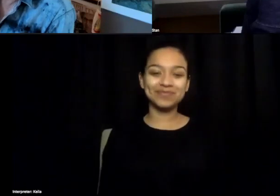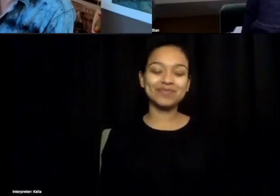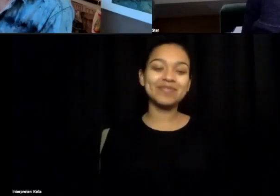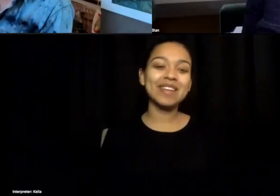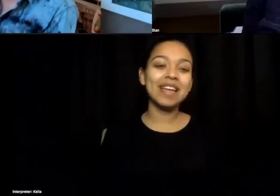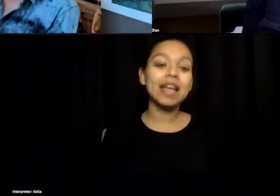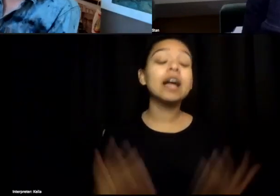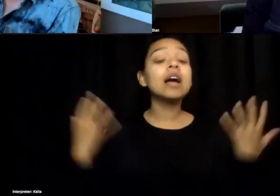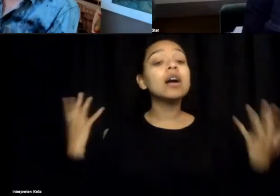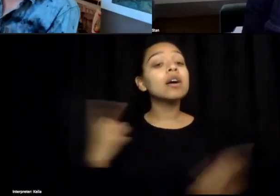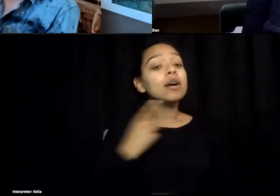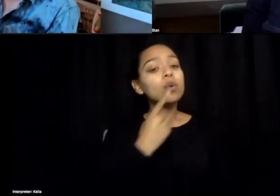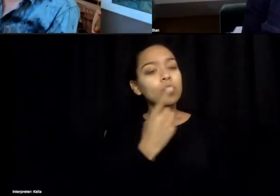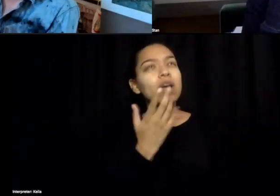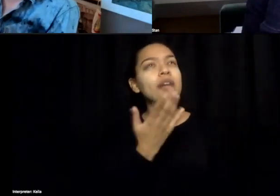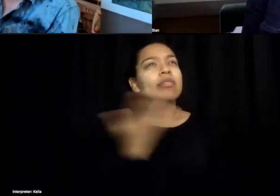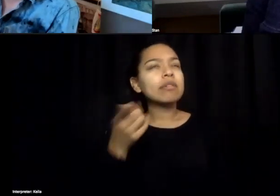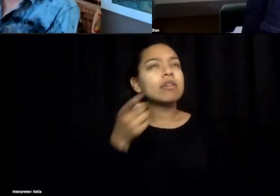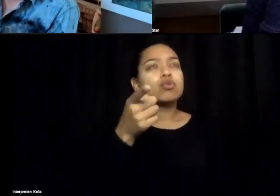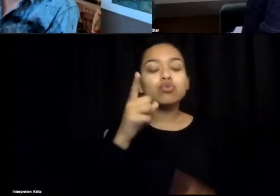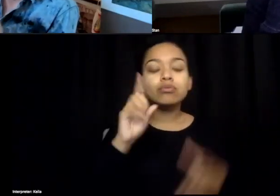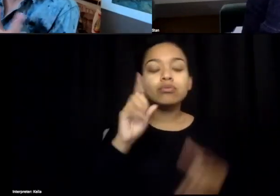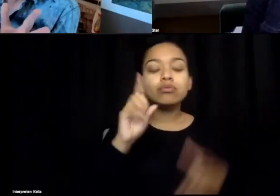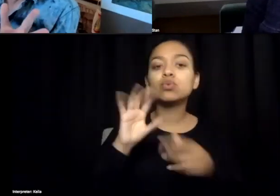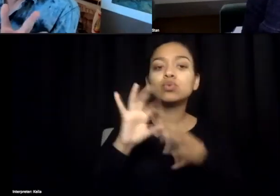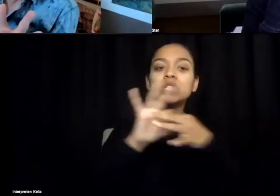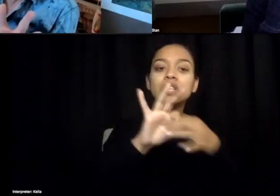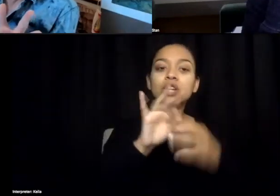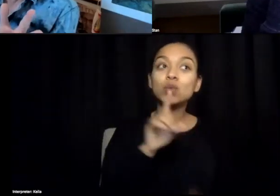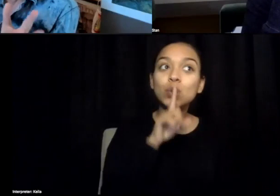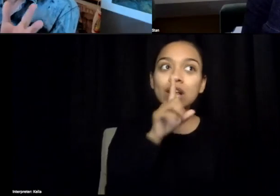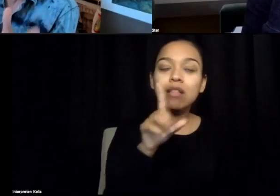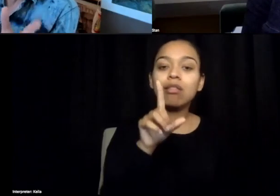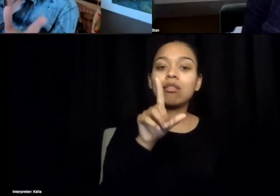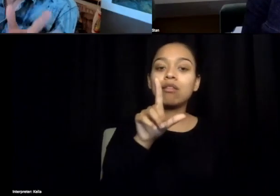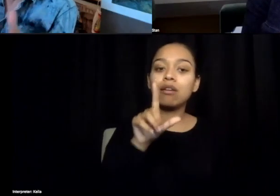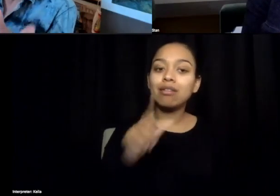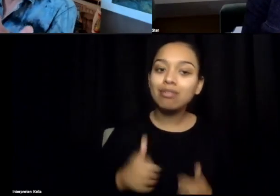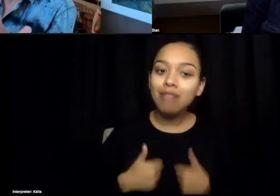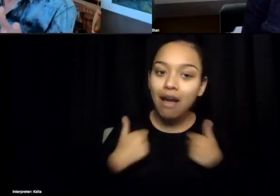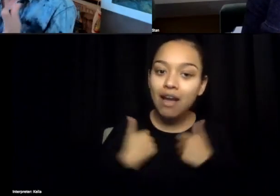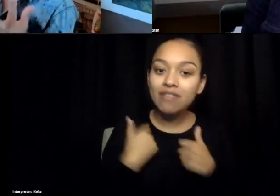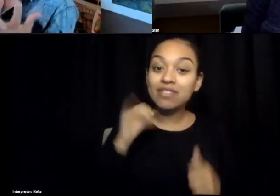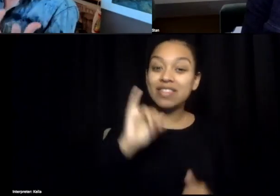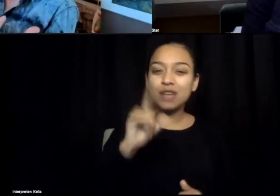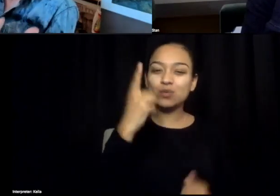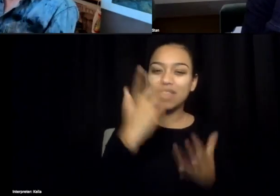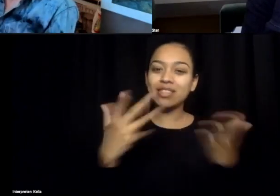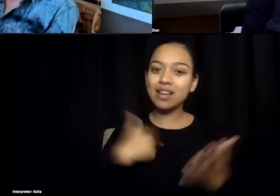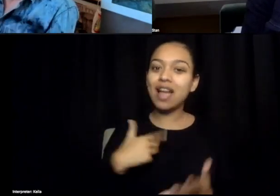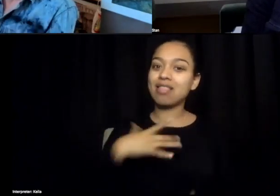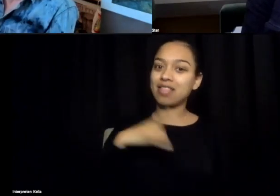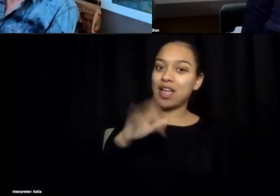One thing you were saying about real life, that's one of the things I love about what you do, is you do